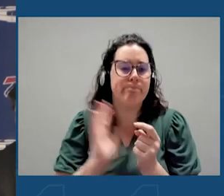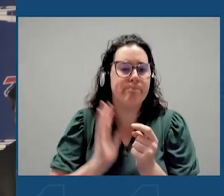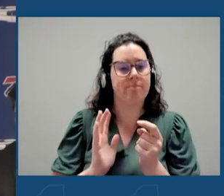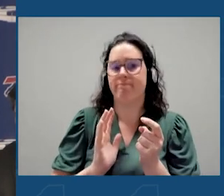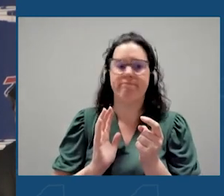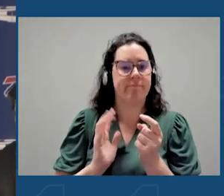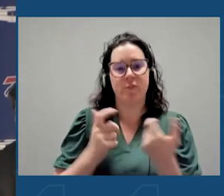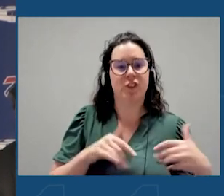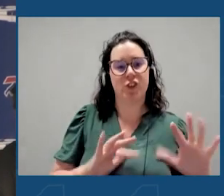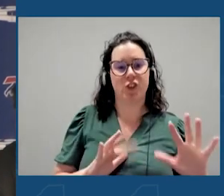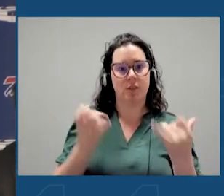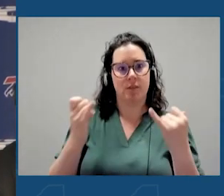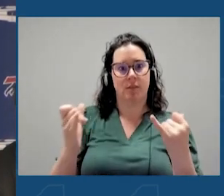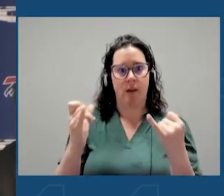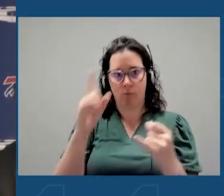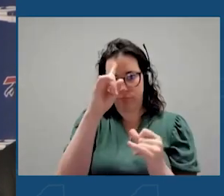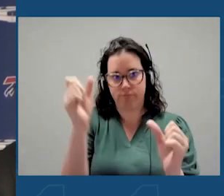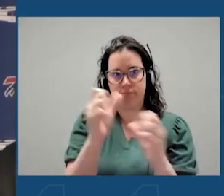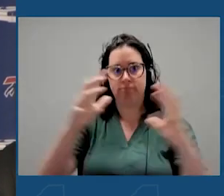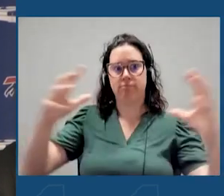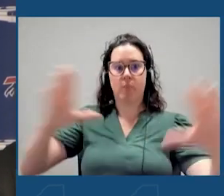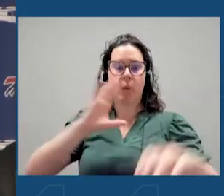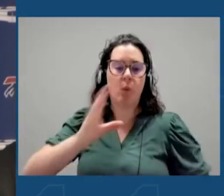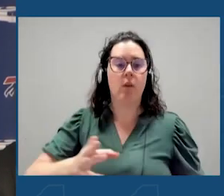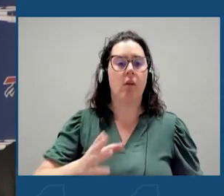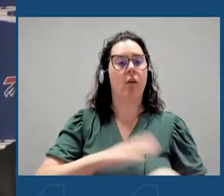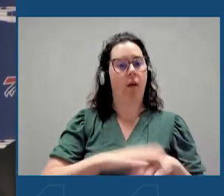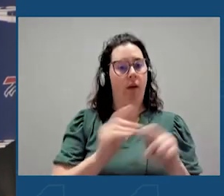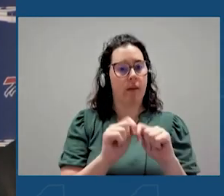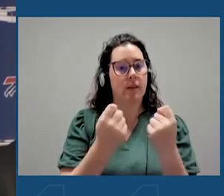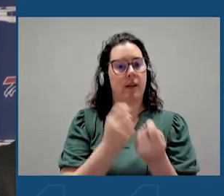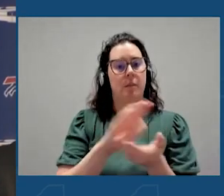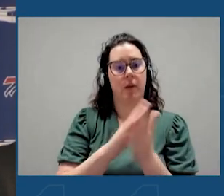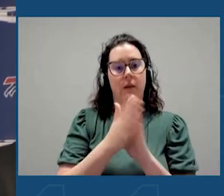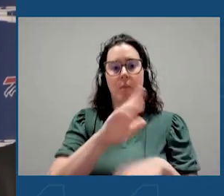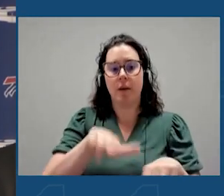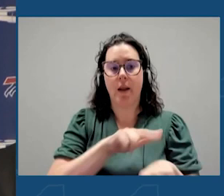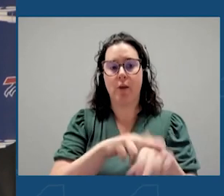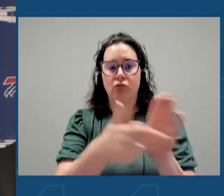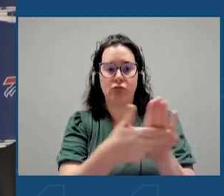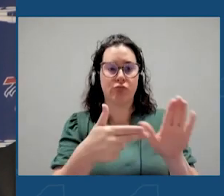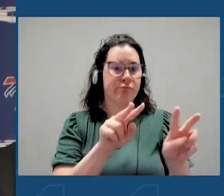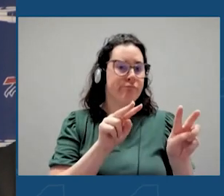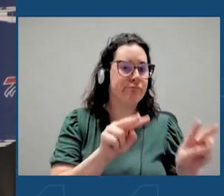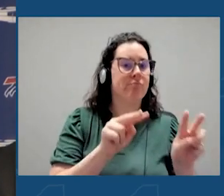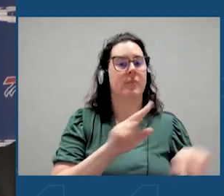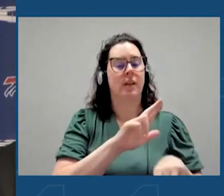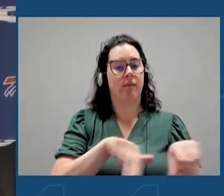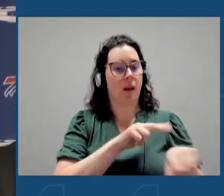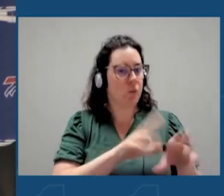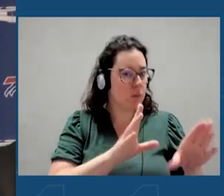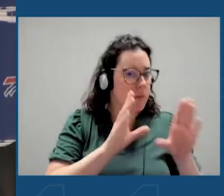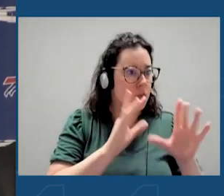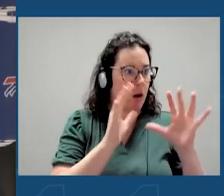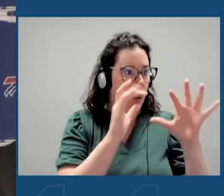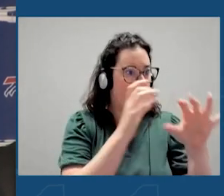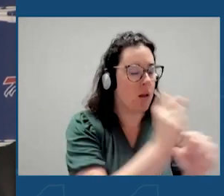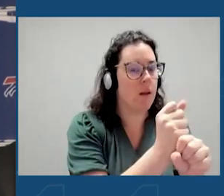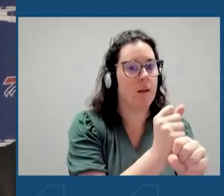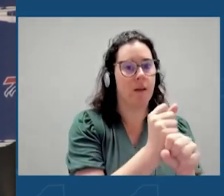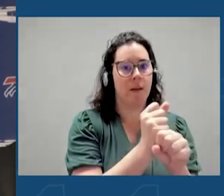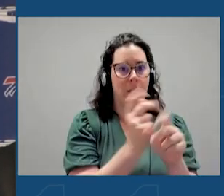past. On the field, we have become a national brand, gaining national attention and attracting